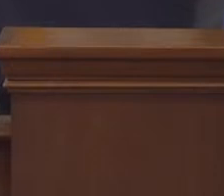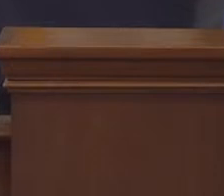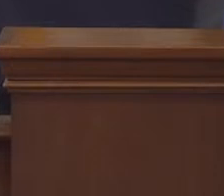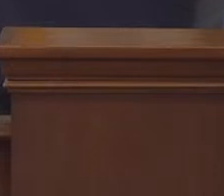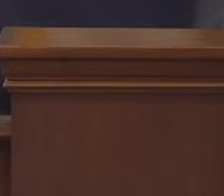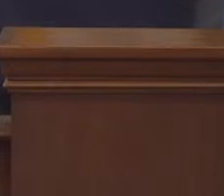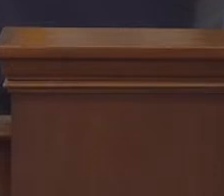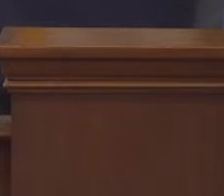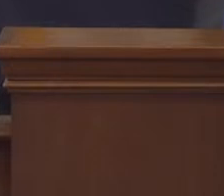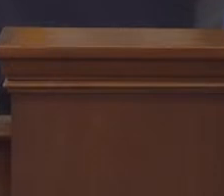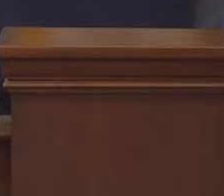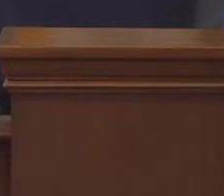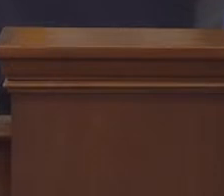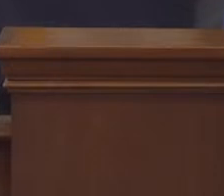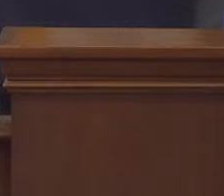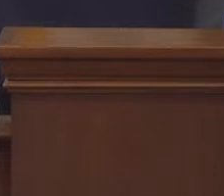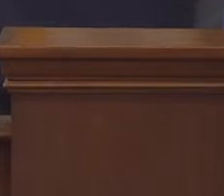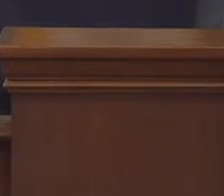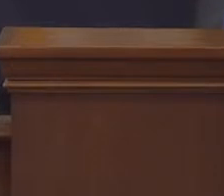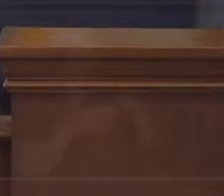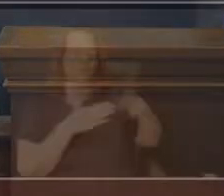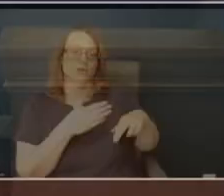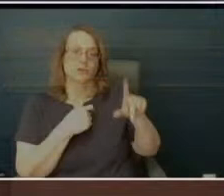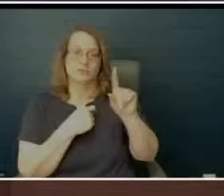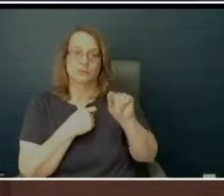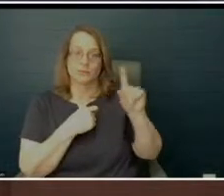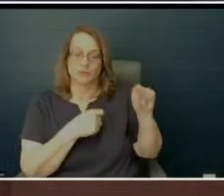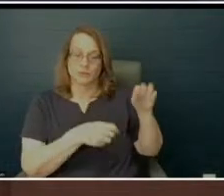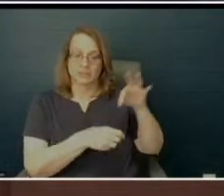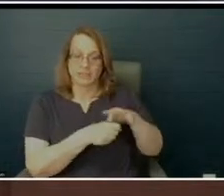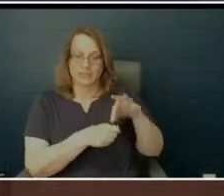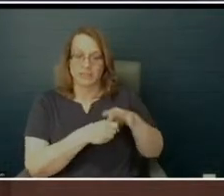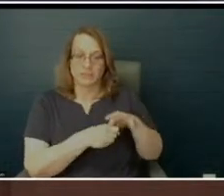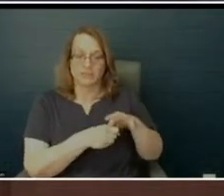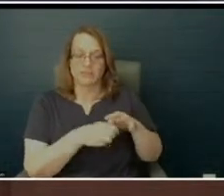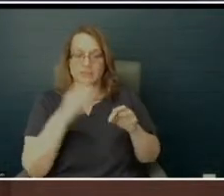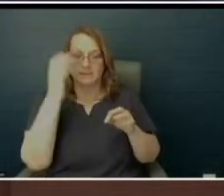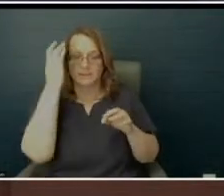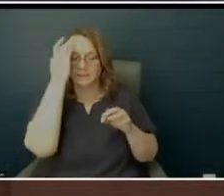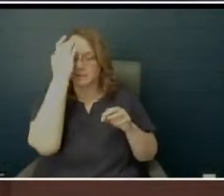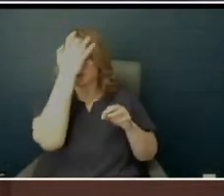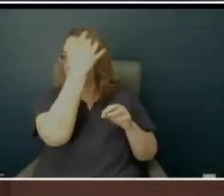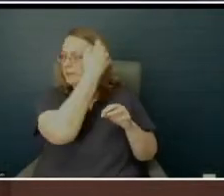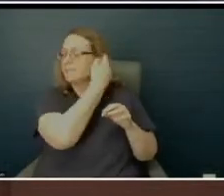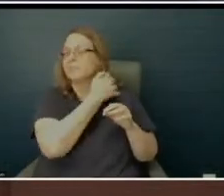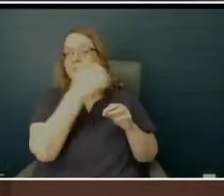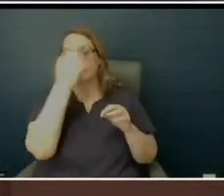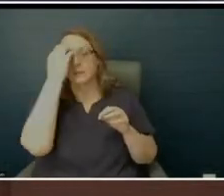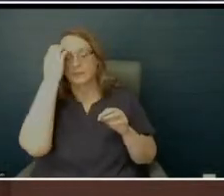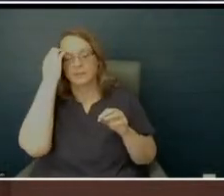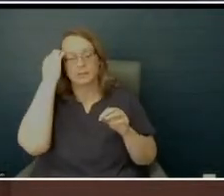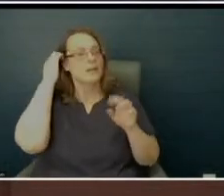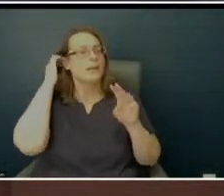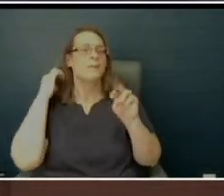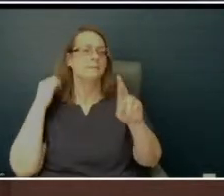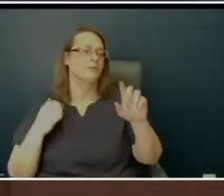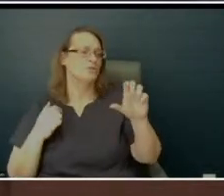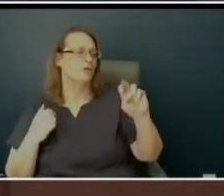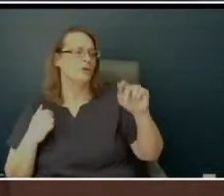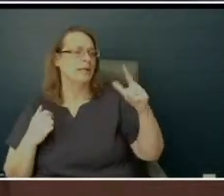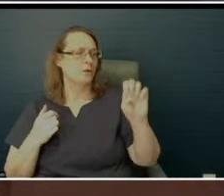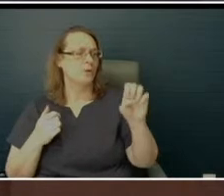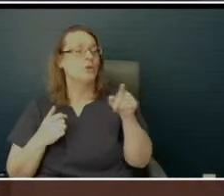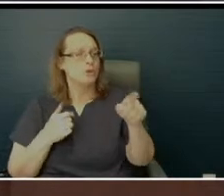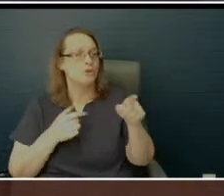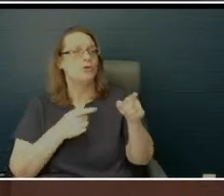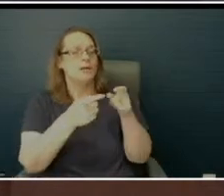2020 election. Mr. Engel, you were the head of the Office of Legal Counsel. Can you first off explain your